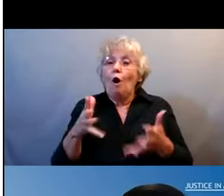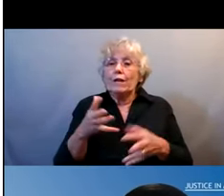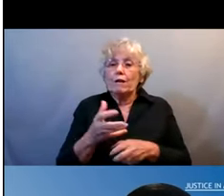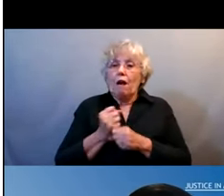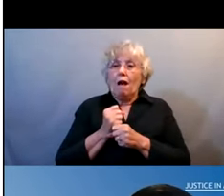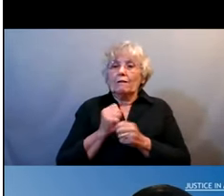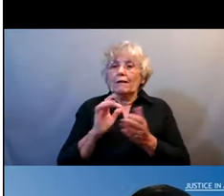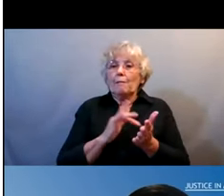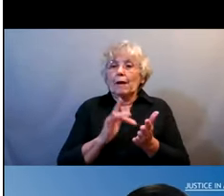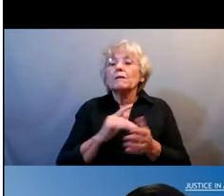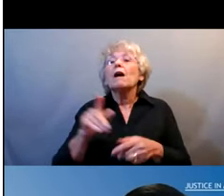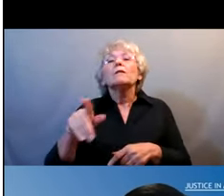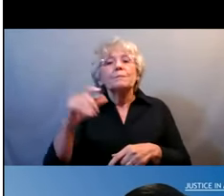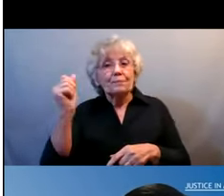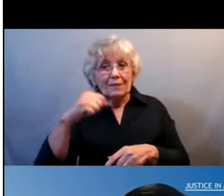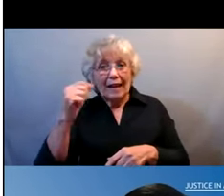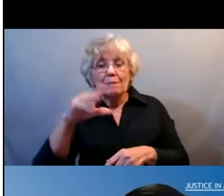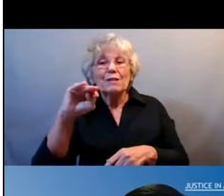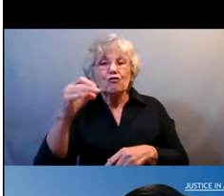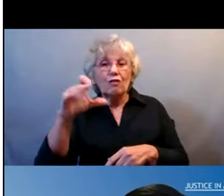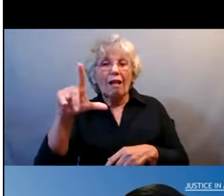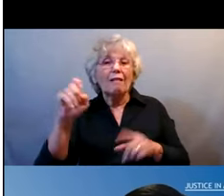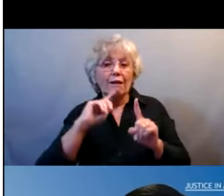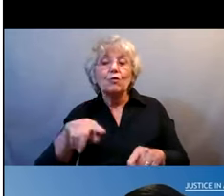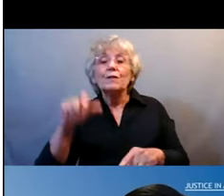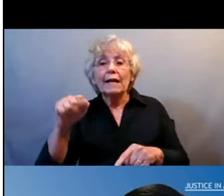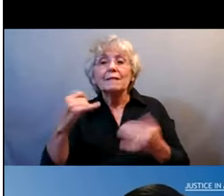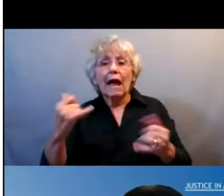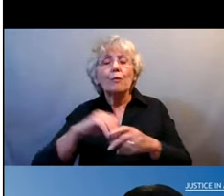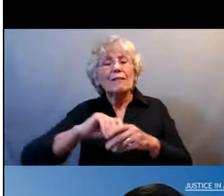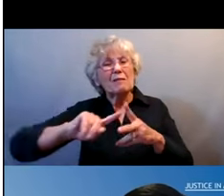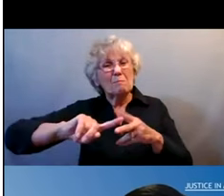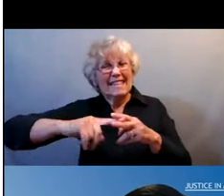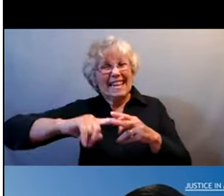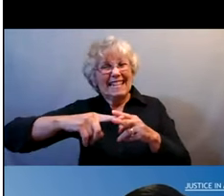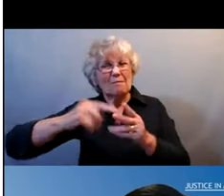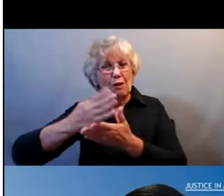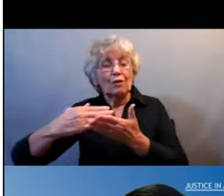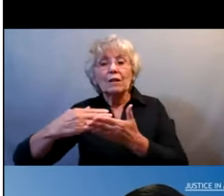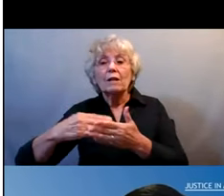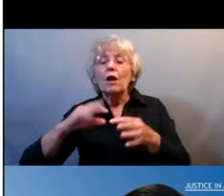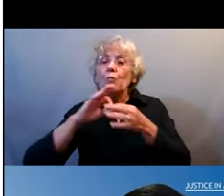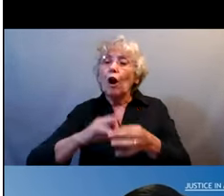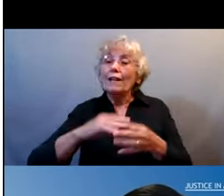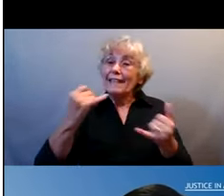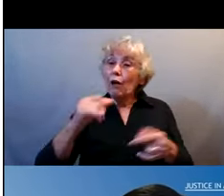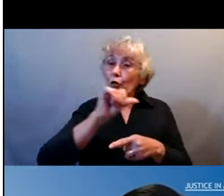thank you for that. And so I think we are in the beginning phases, which regards to the AAAs are getting